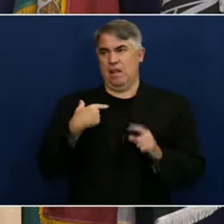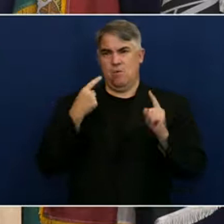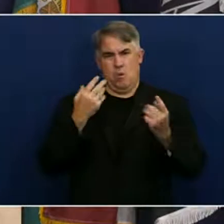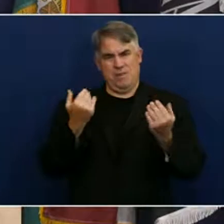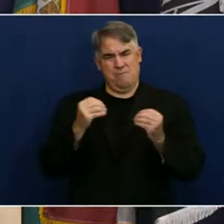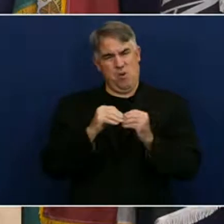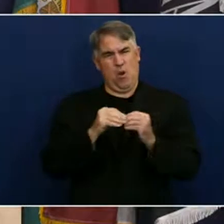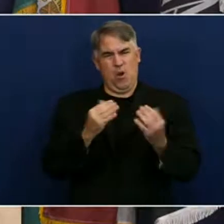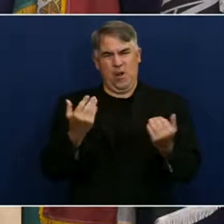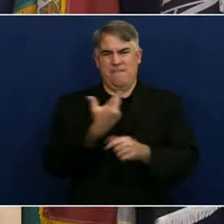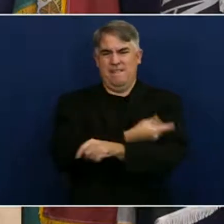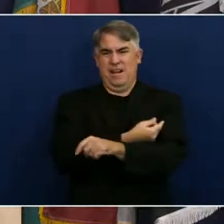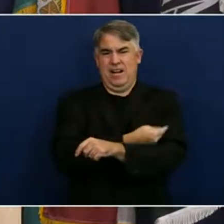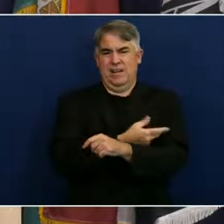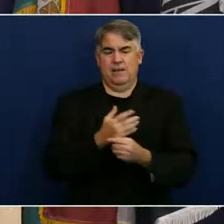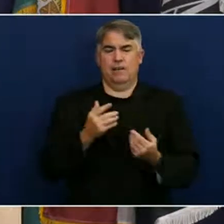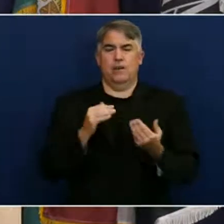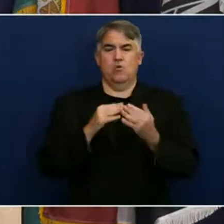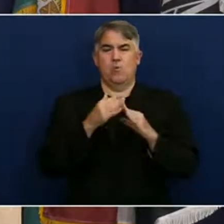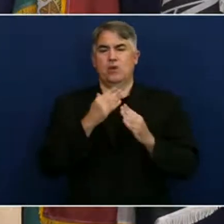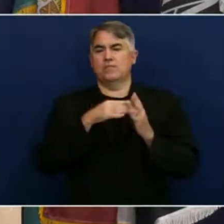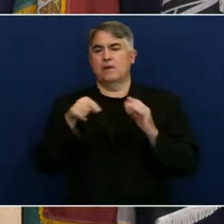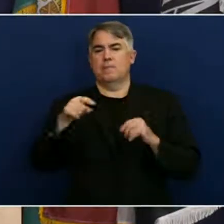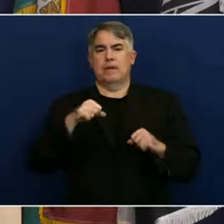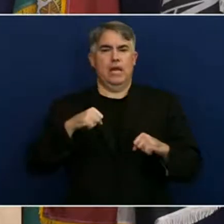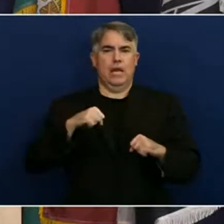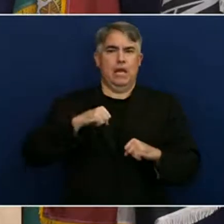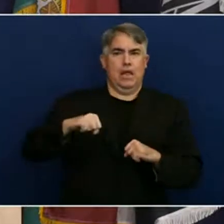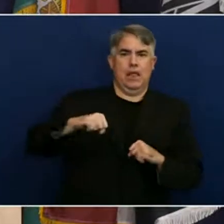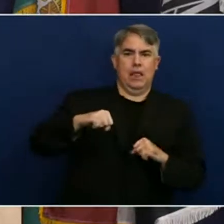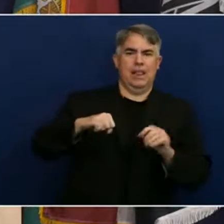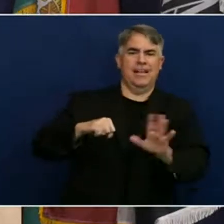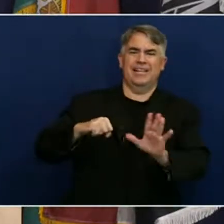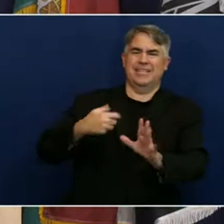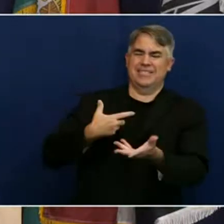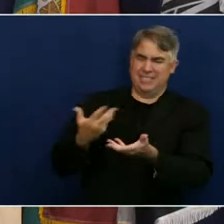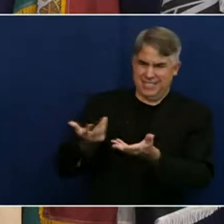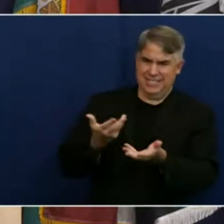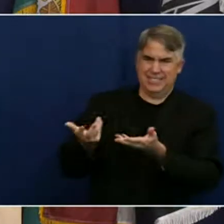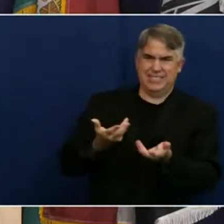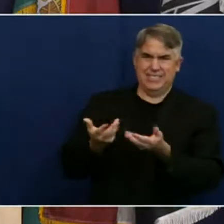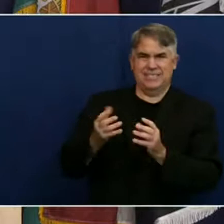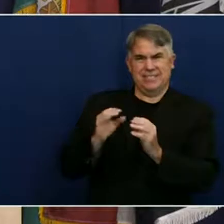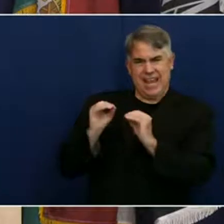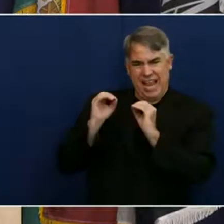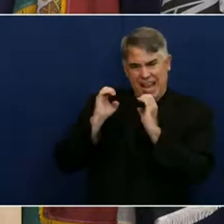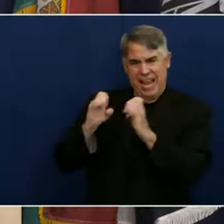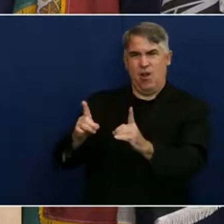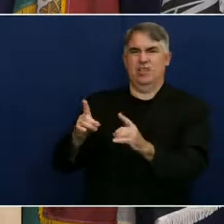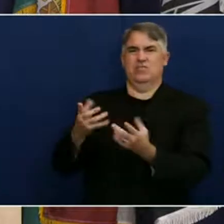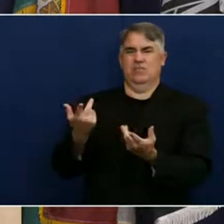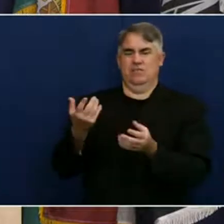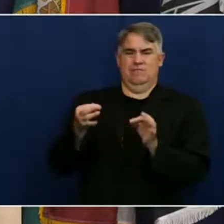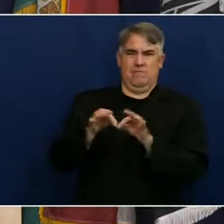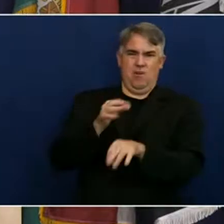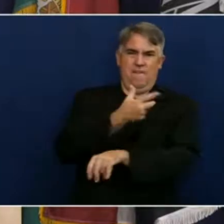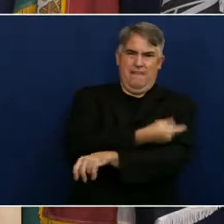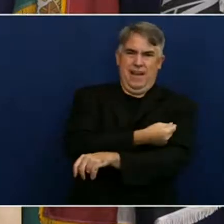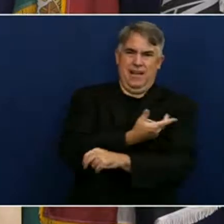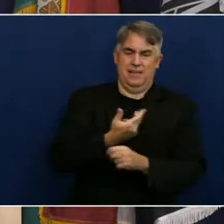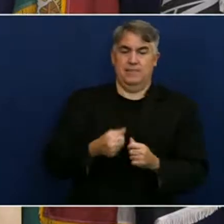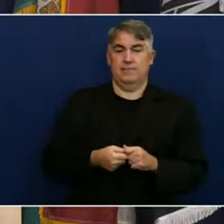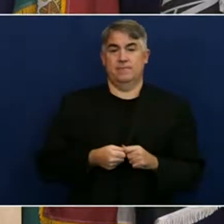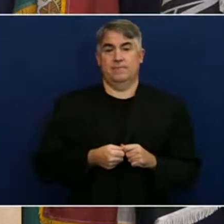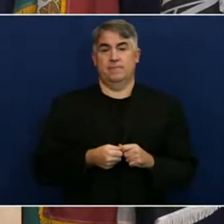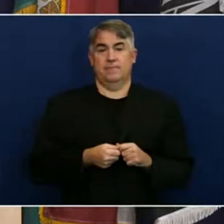to reach. So it won't have any impact on June 15th, moving beyond the blueprint or any of those types of